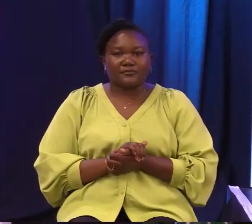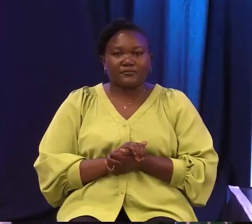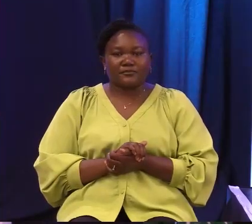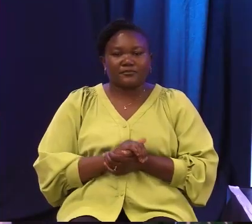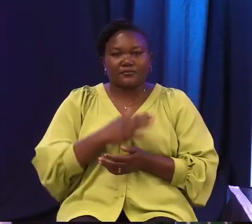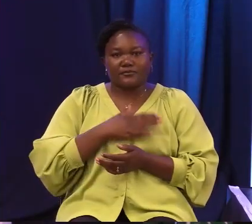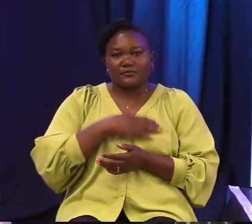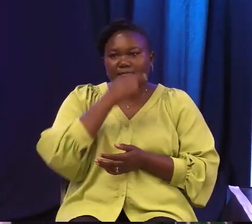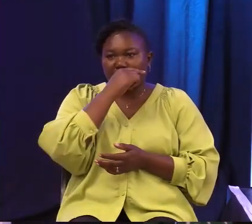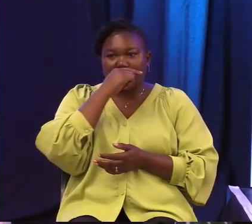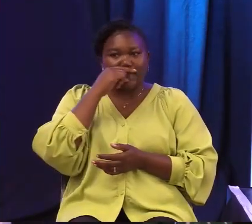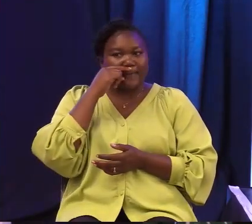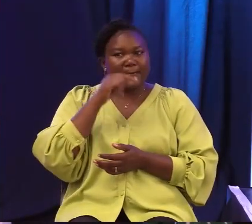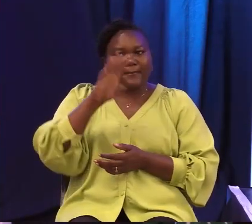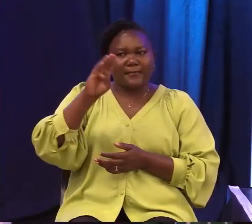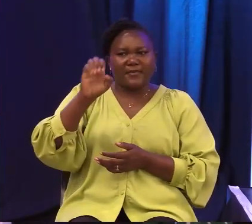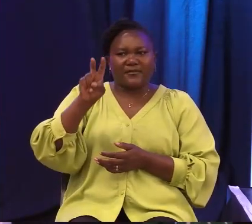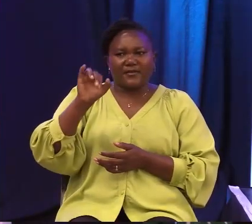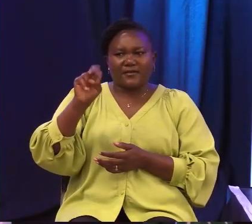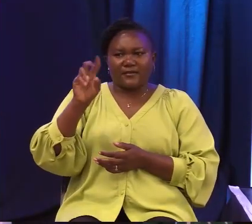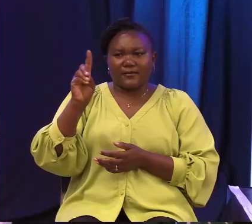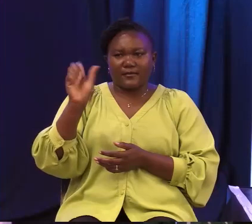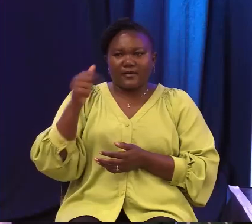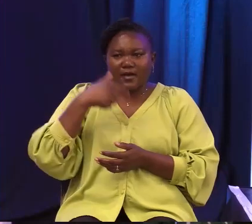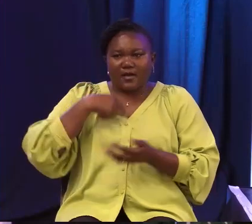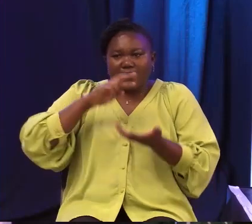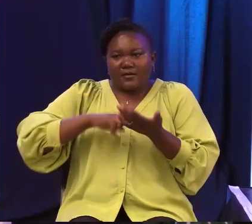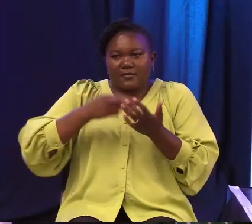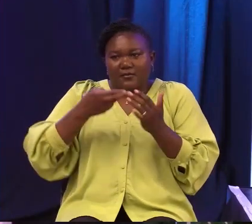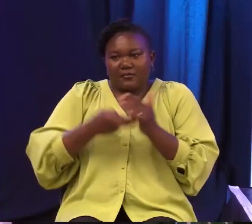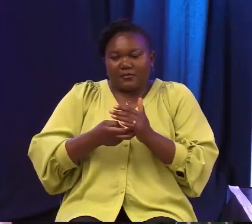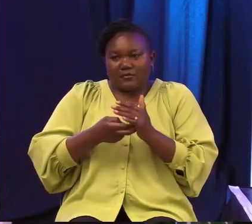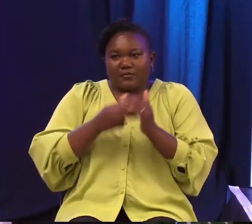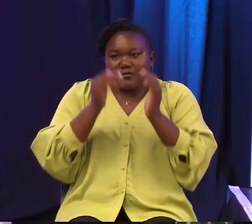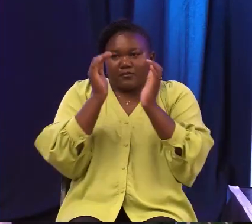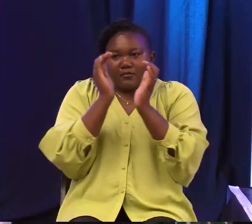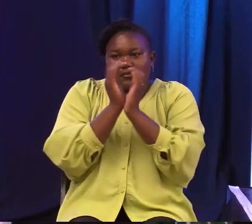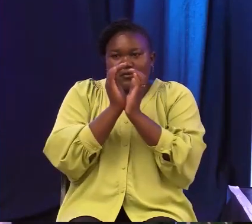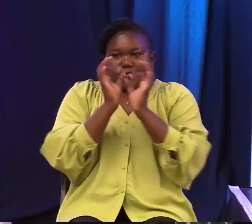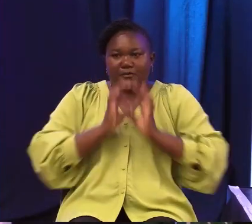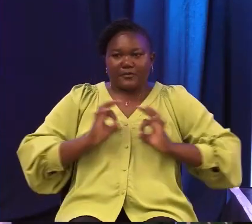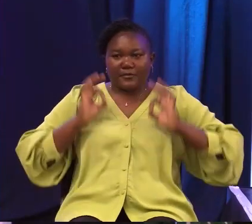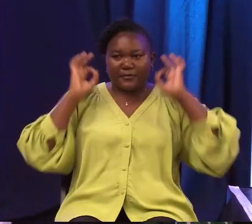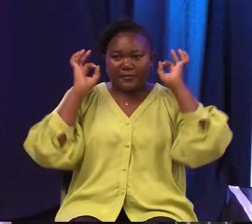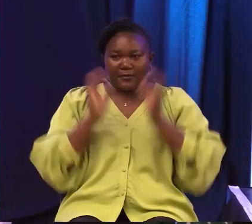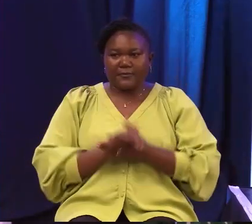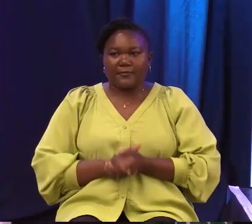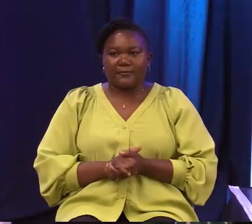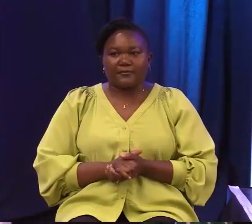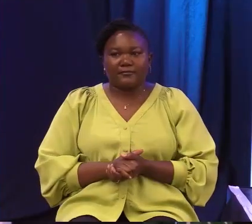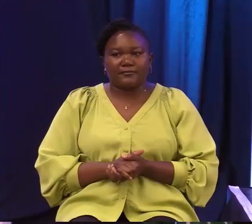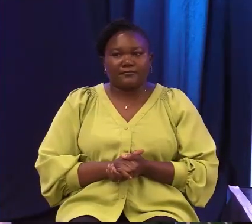My name is Bemvinda Sermo, and I'm a representative of the City of Windhoek Junior Council.